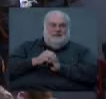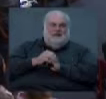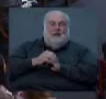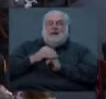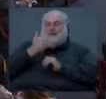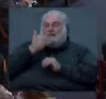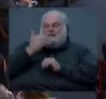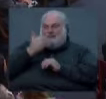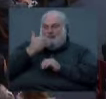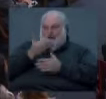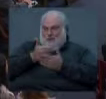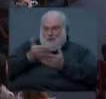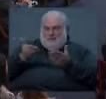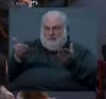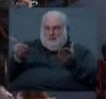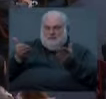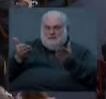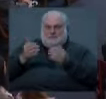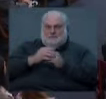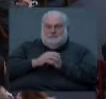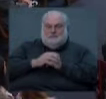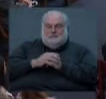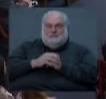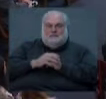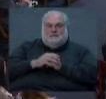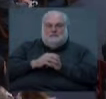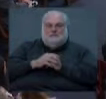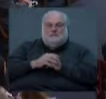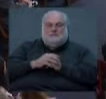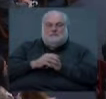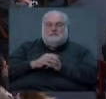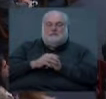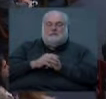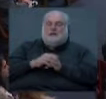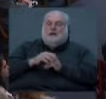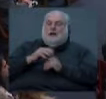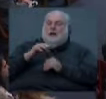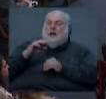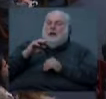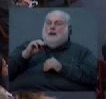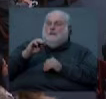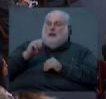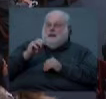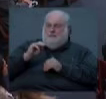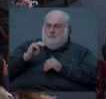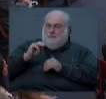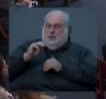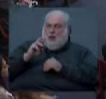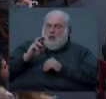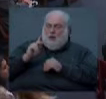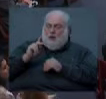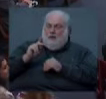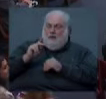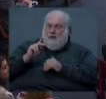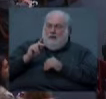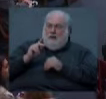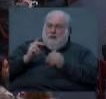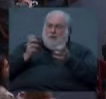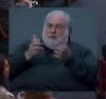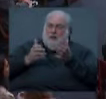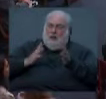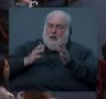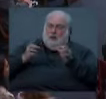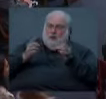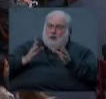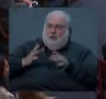Thank you all. Thank you. Madam Clerk, out of point of personal privilege, I want to allow